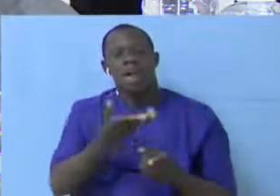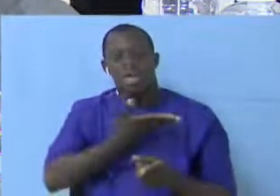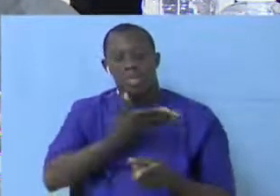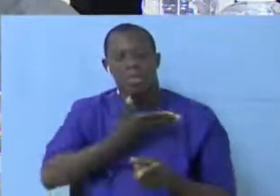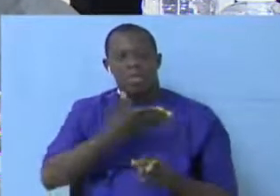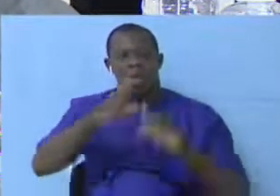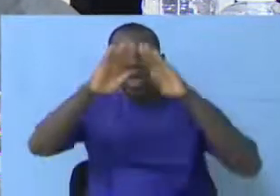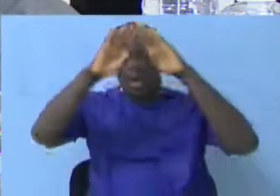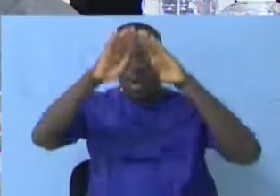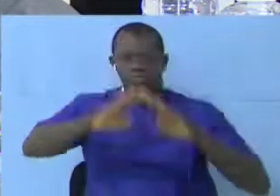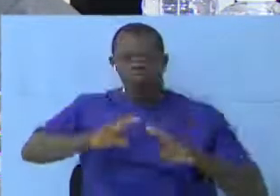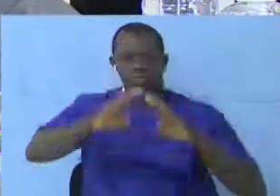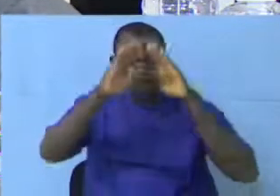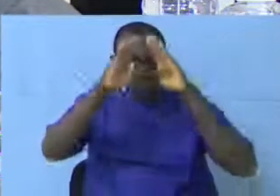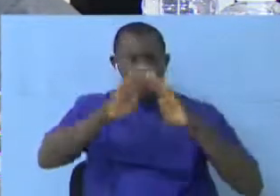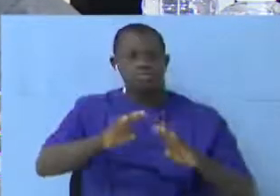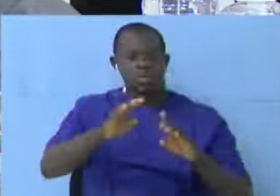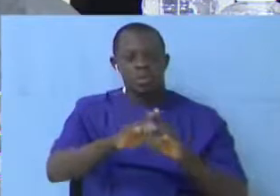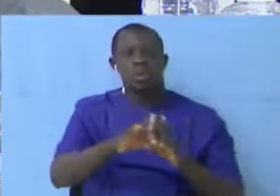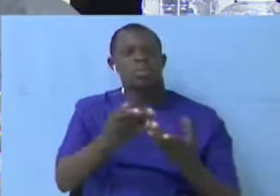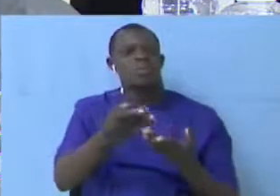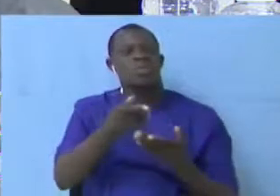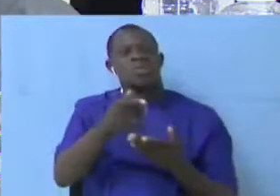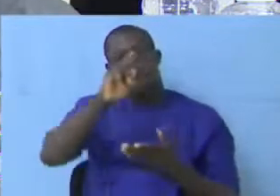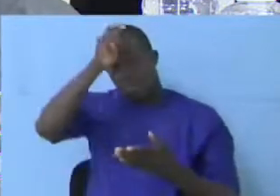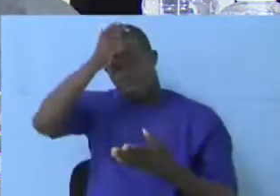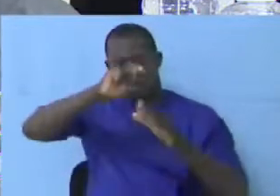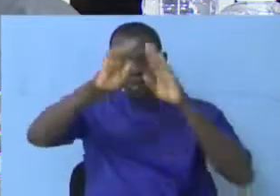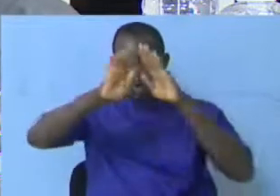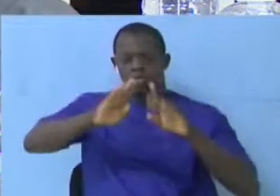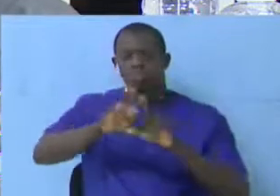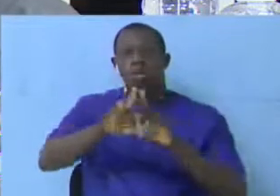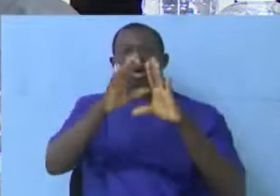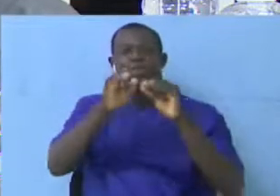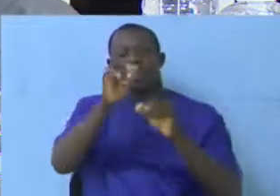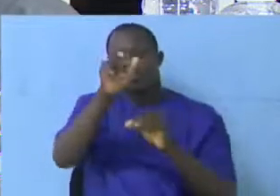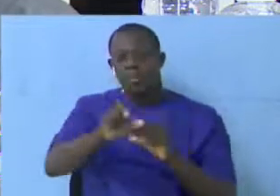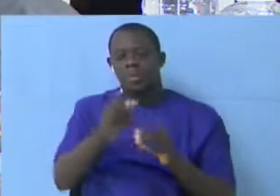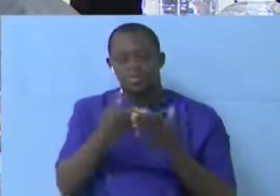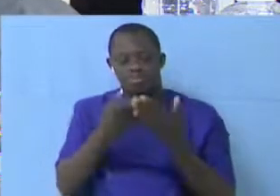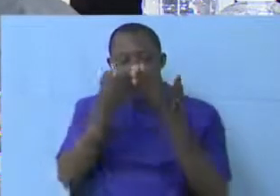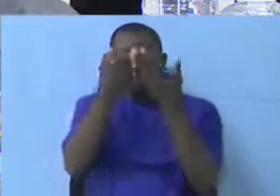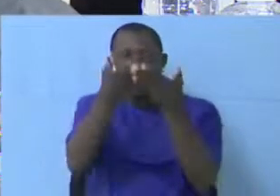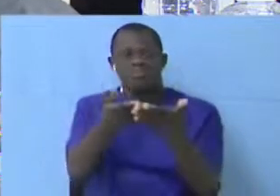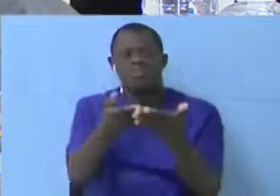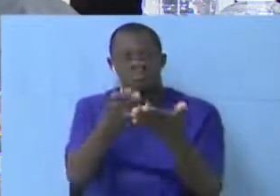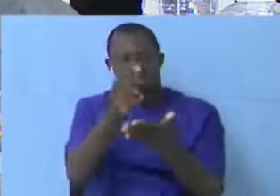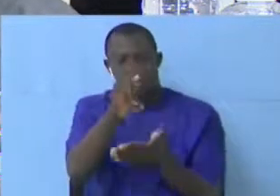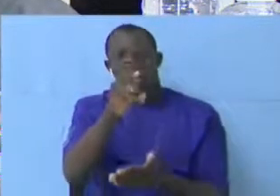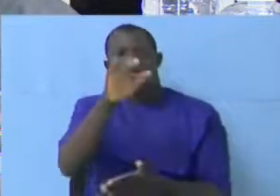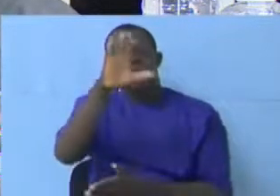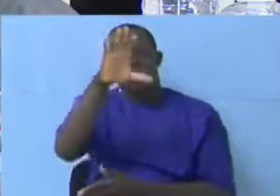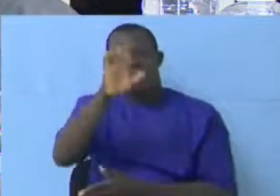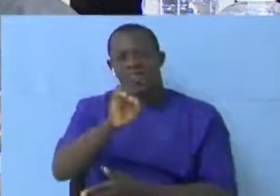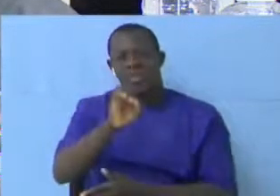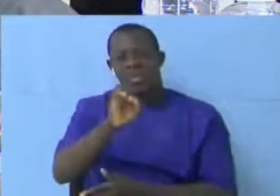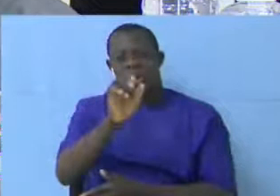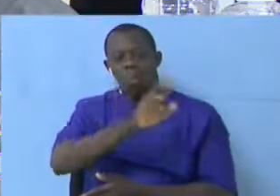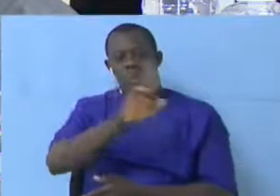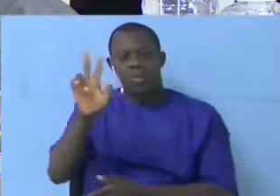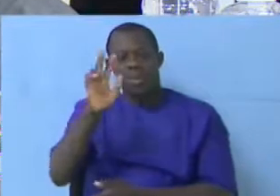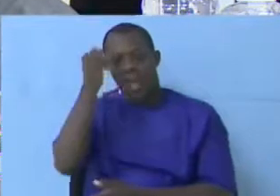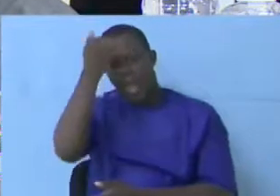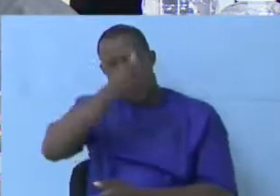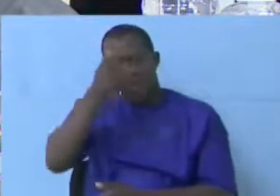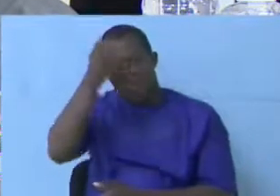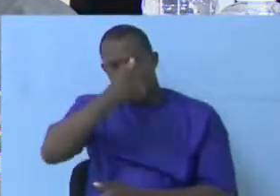station shift officer handed you 50 West African migrants. And remember do